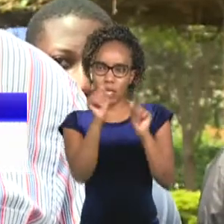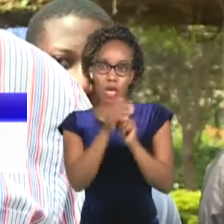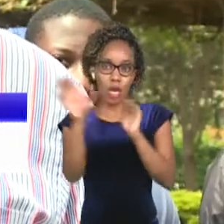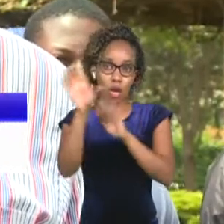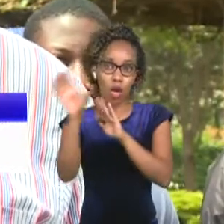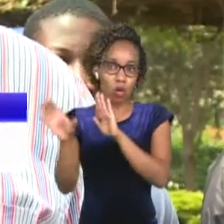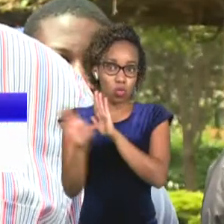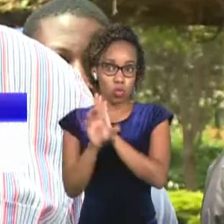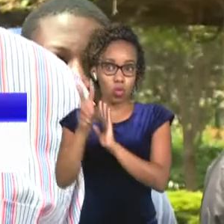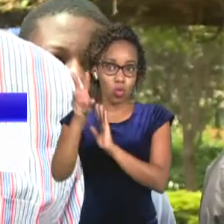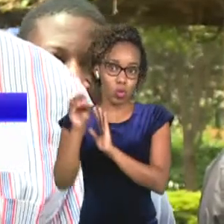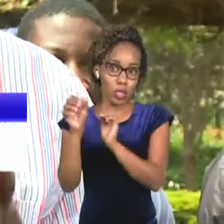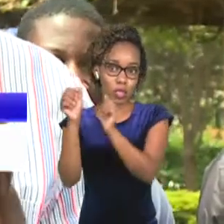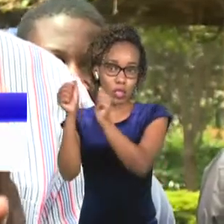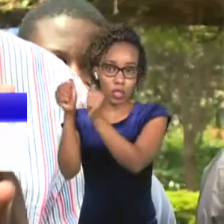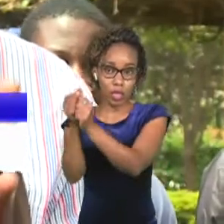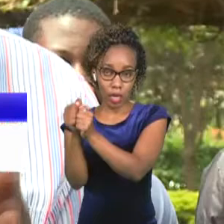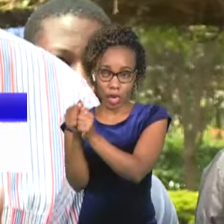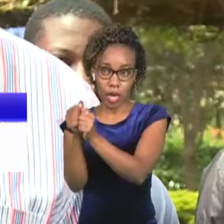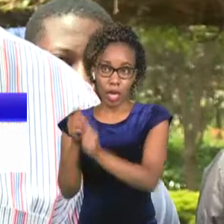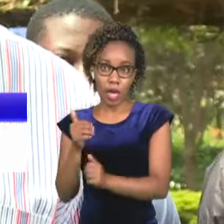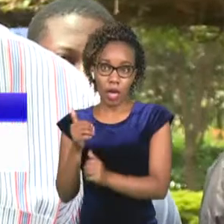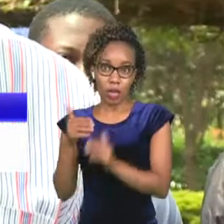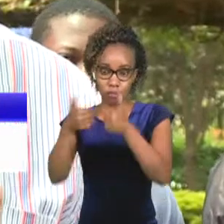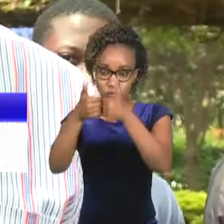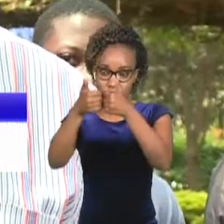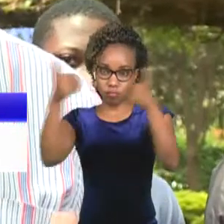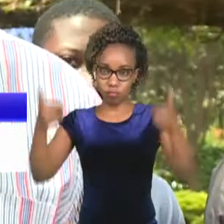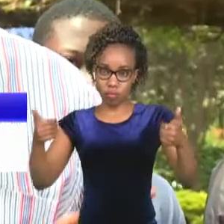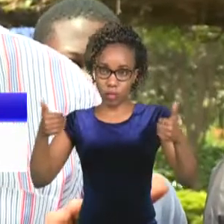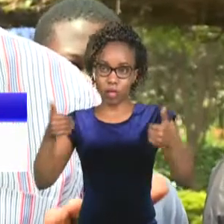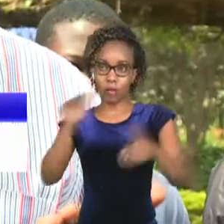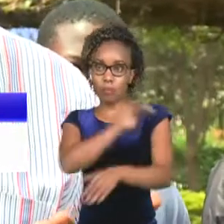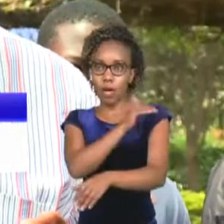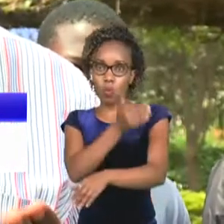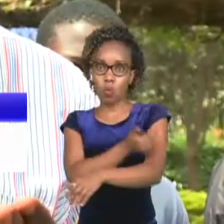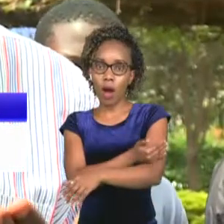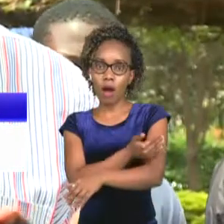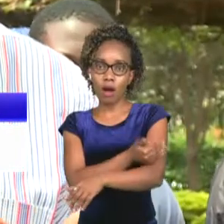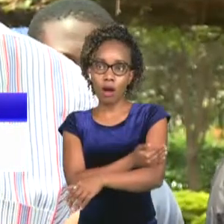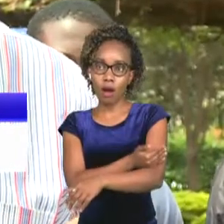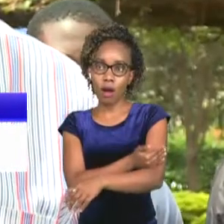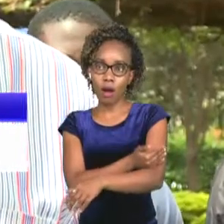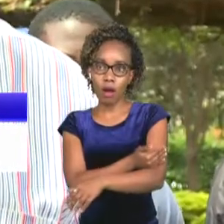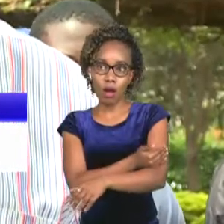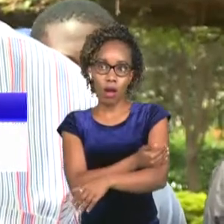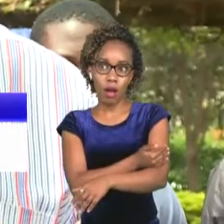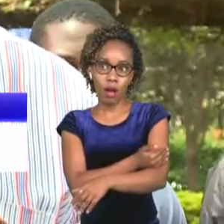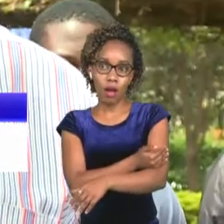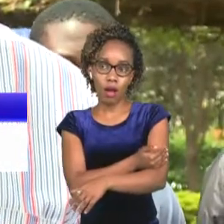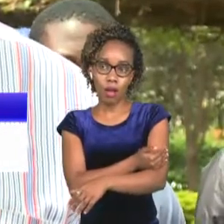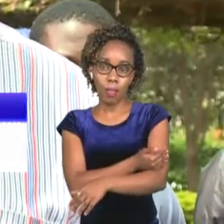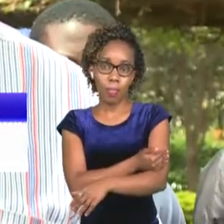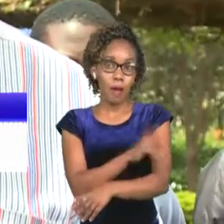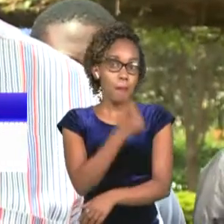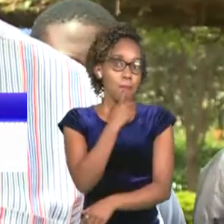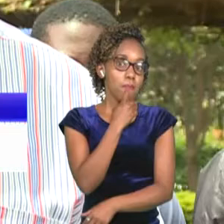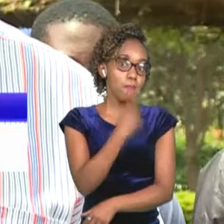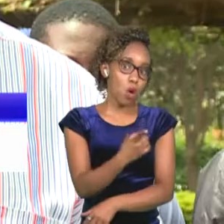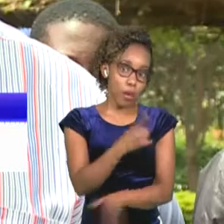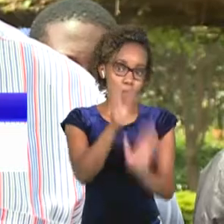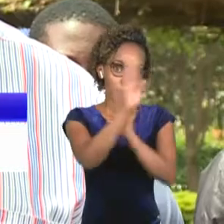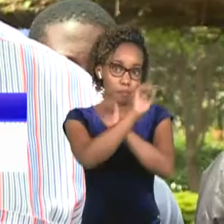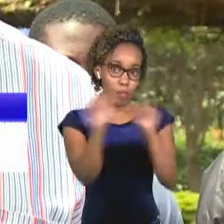katiba ya 2010 ilikuwa imegawanyisha mamlaka kutoka kwa Rais Moi ambaye alikuwa